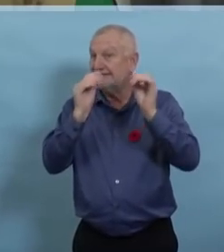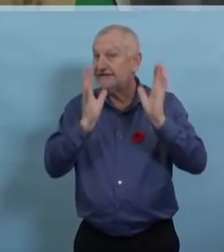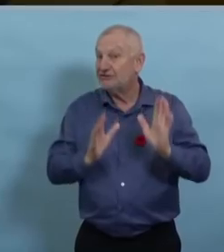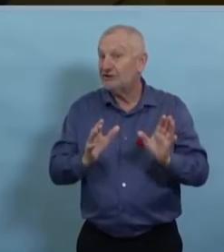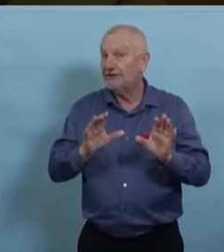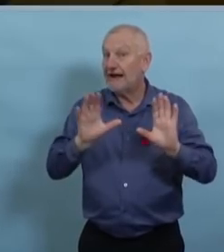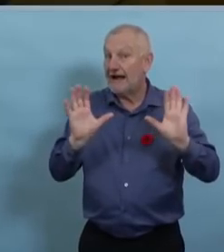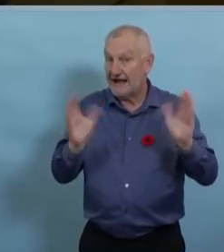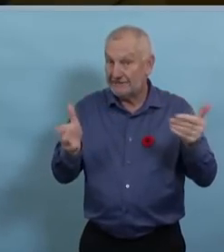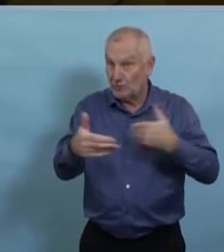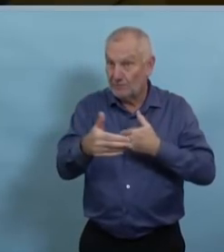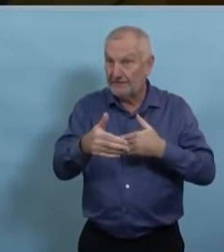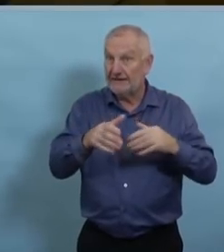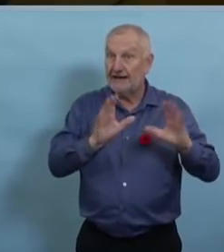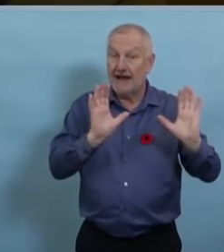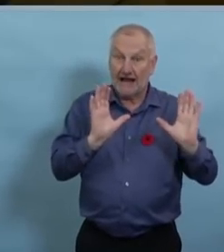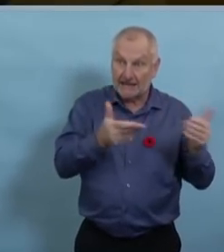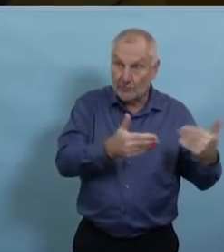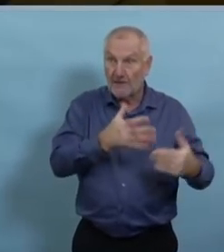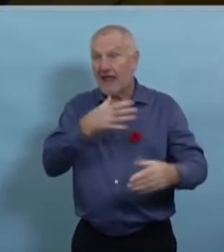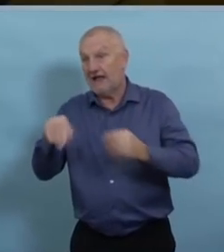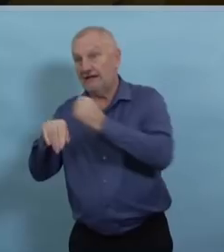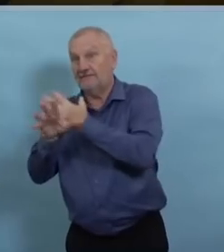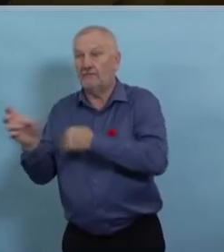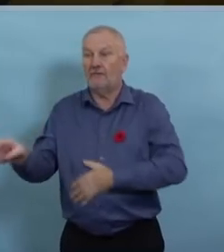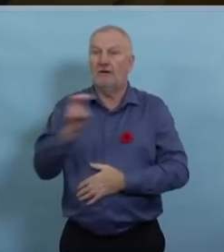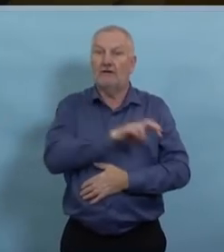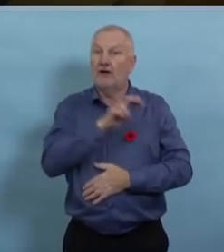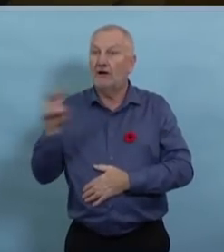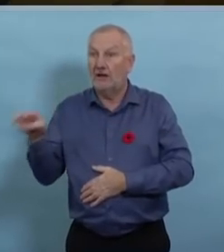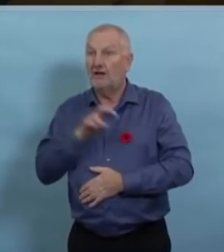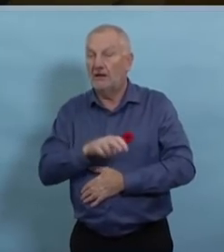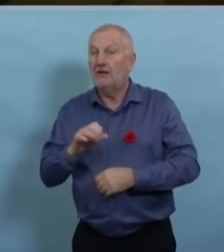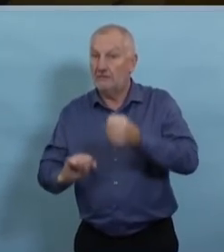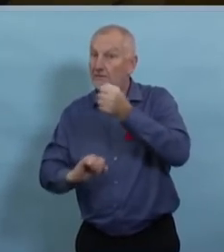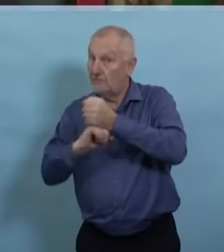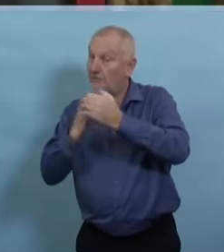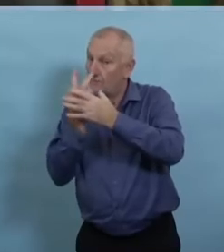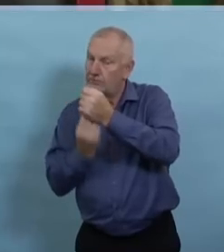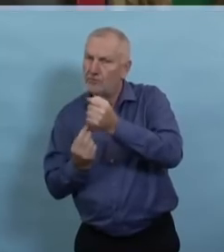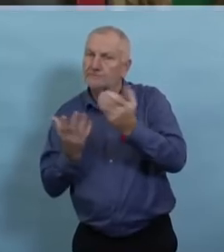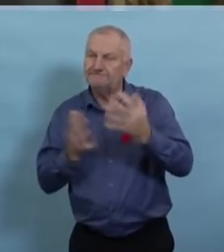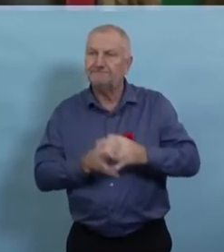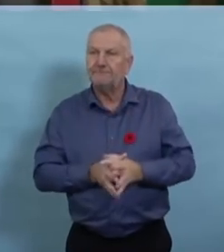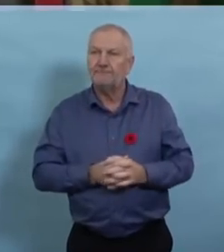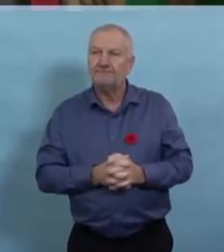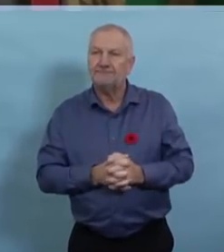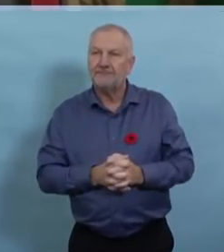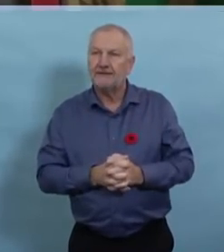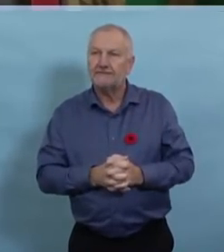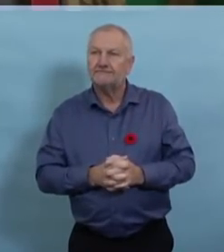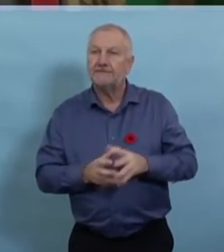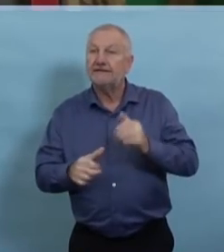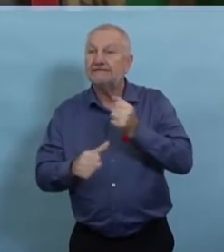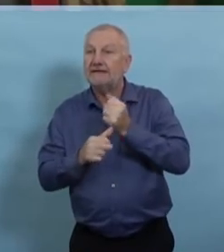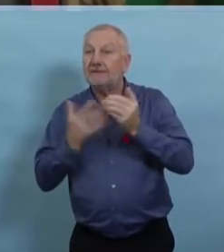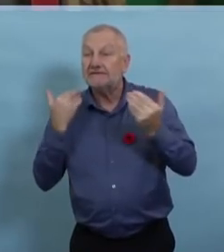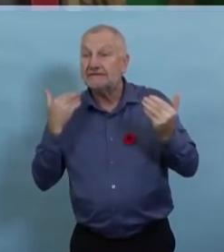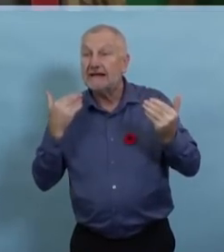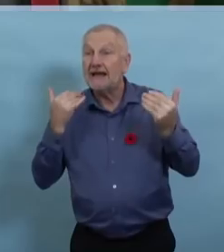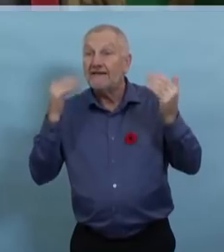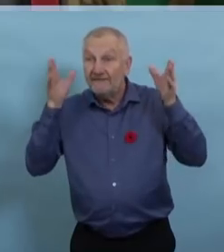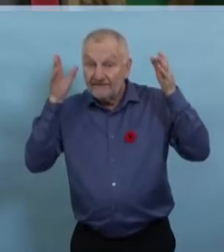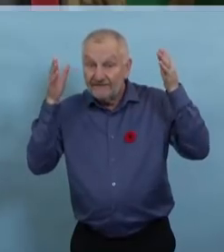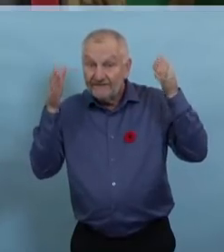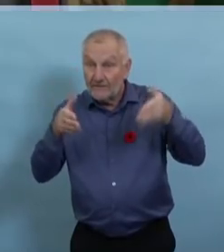Dana. Yeah, and I'll just add that so far the focus right now is on building a repository of learning